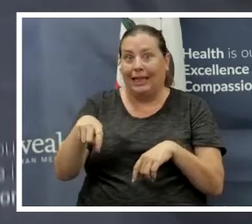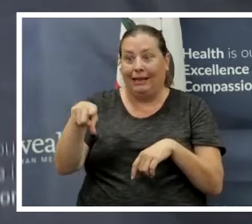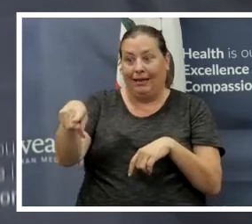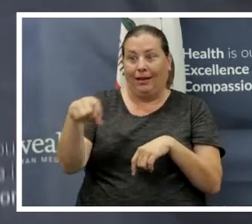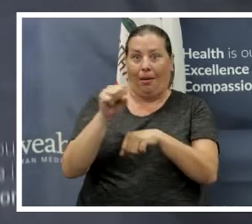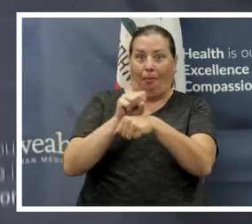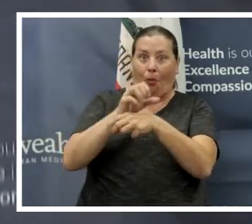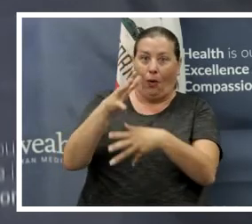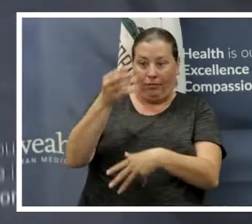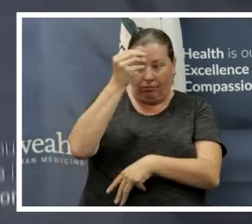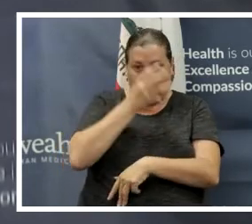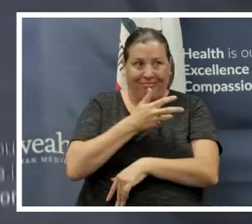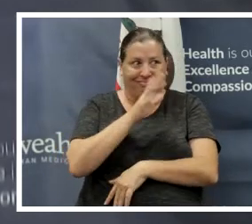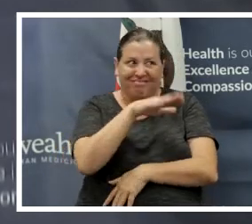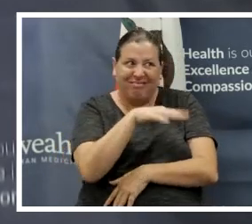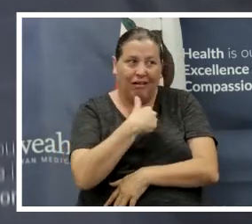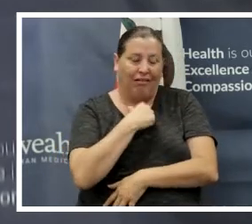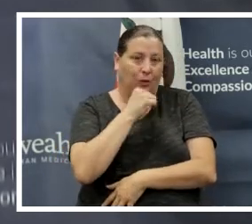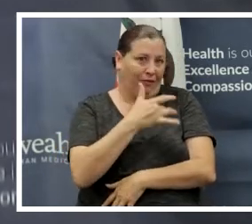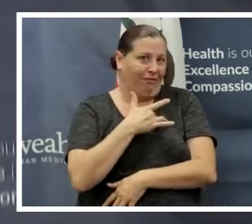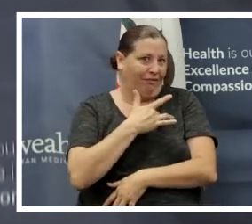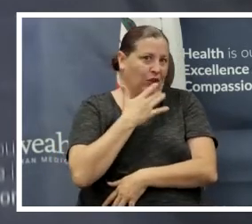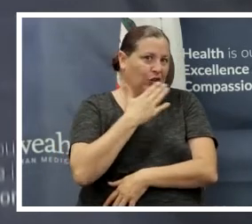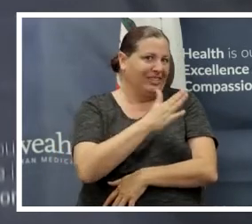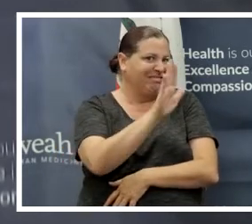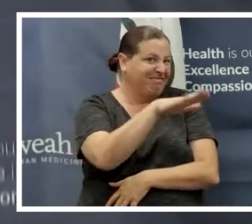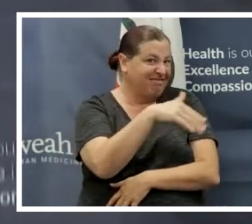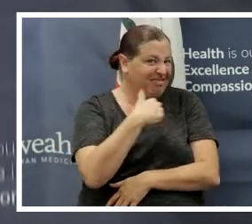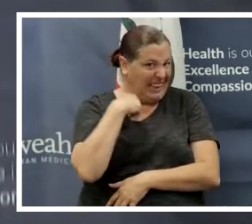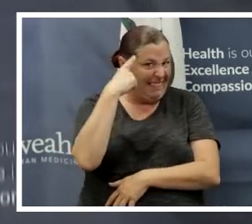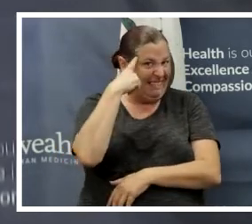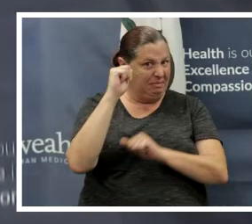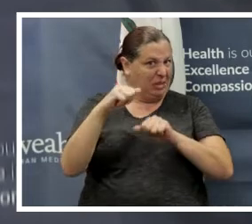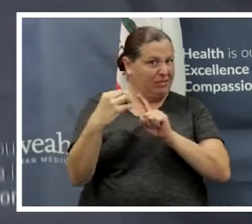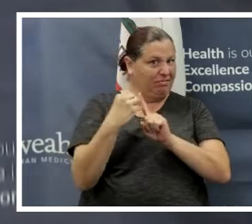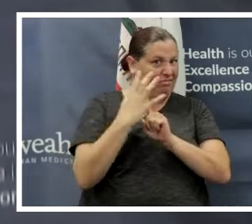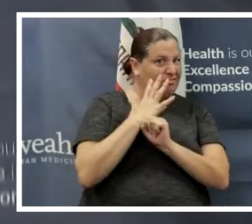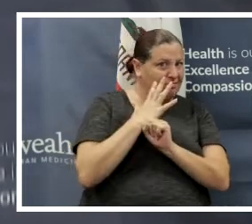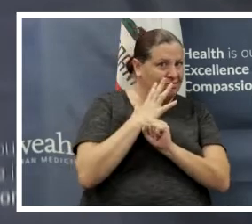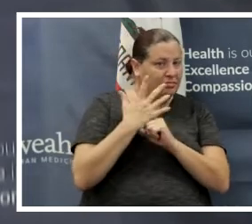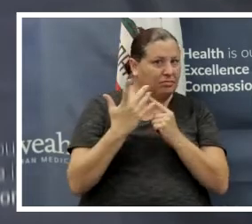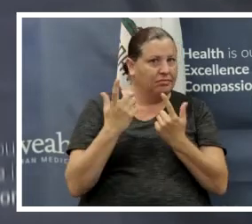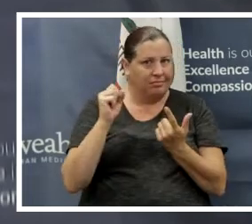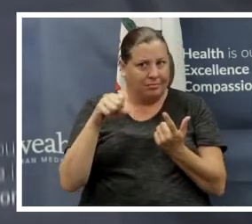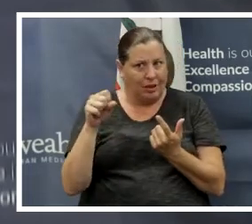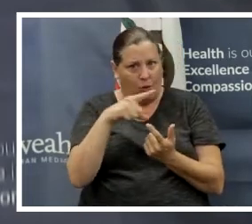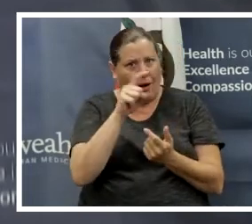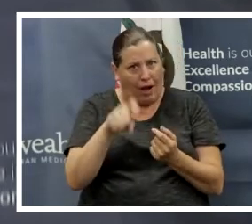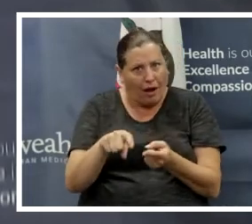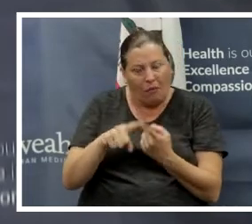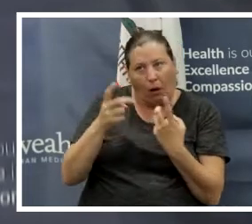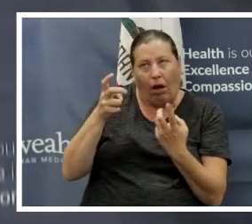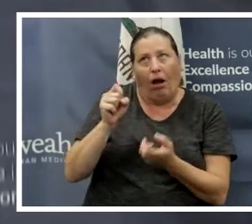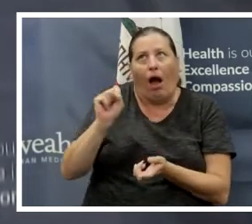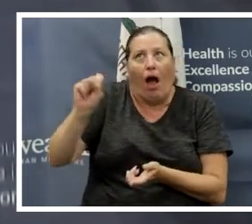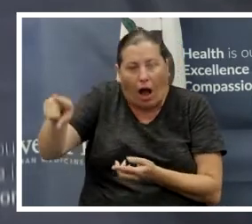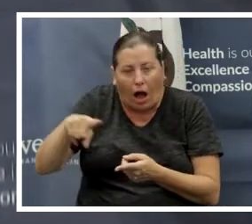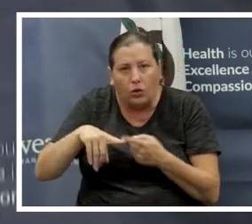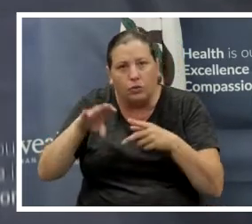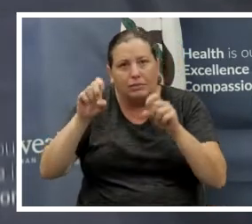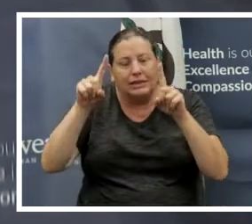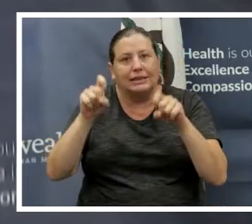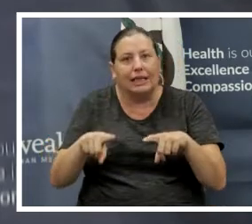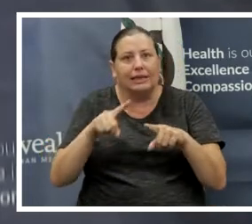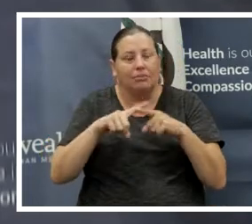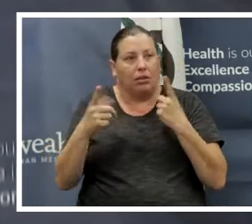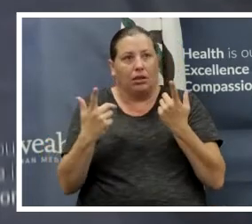well, I was exposed. So there is that ask, you have to ask to be tested. Well, yeah, we